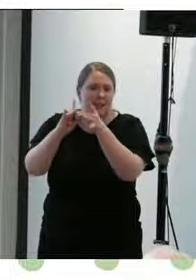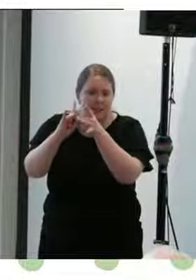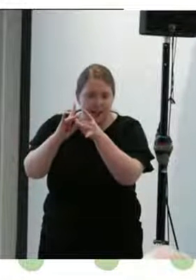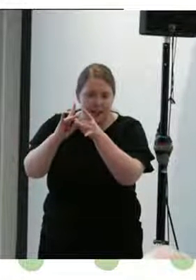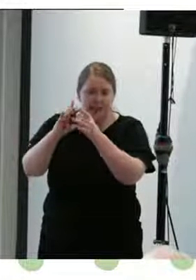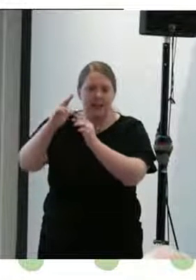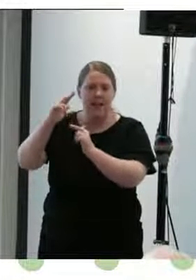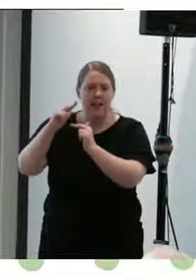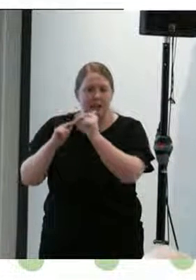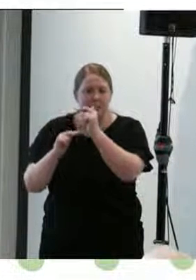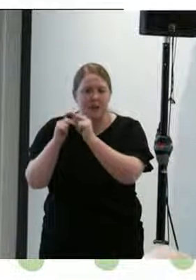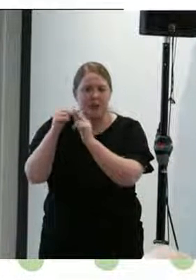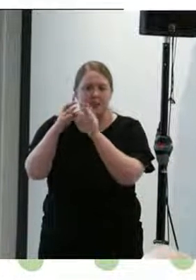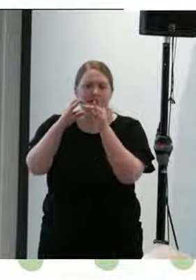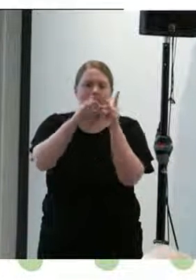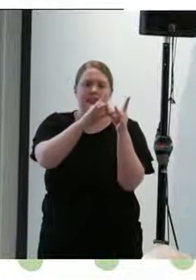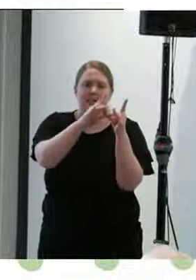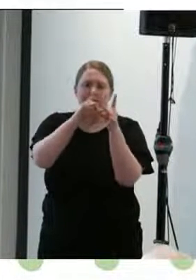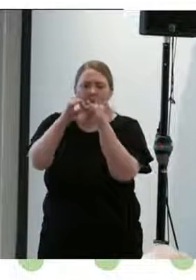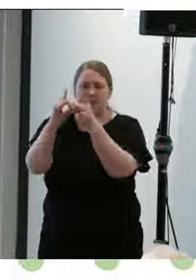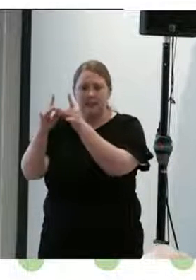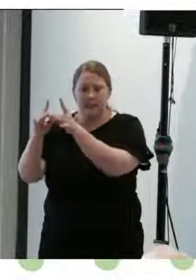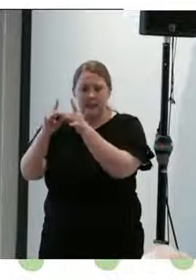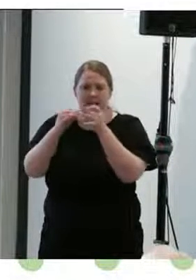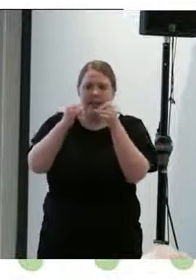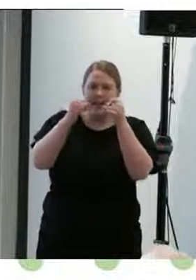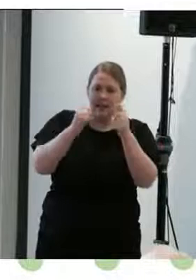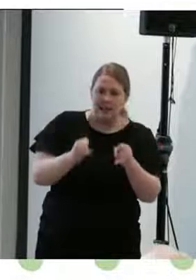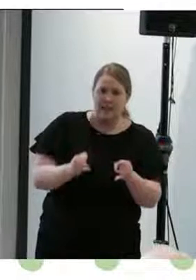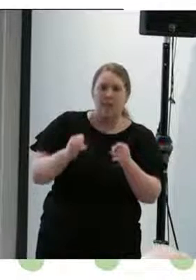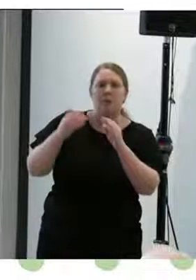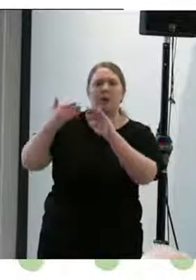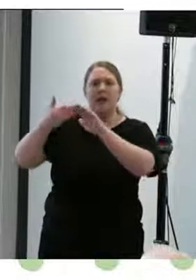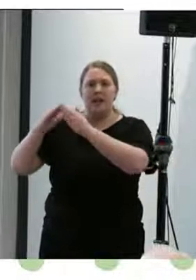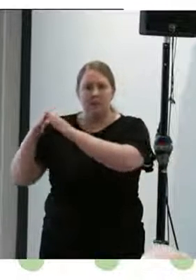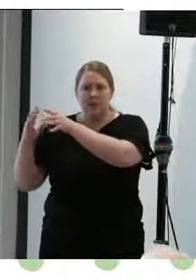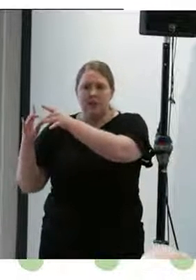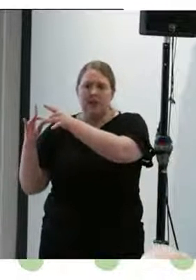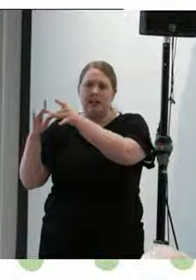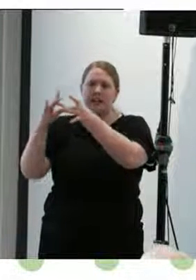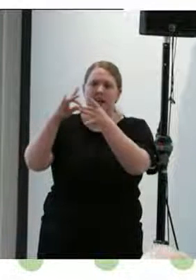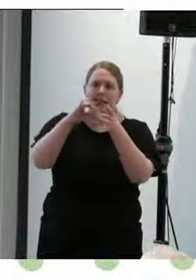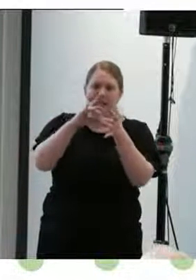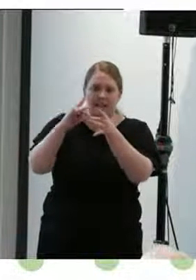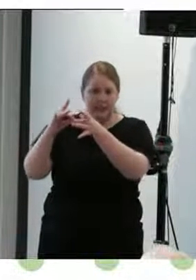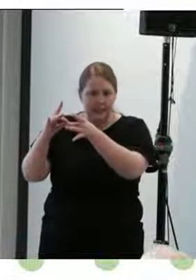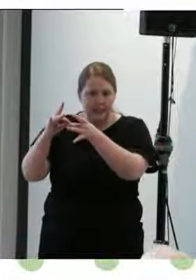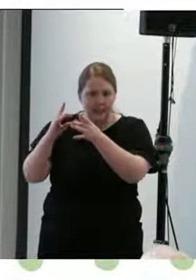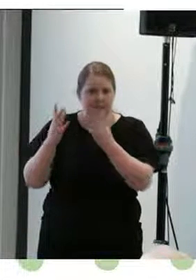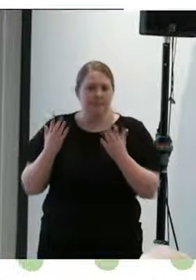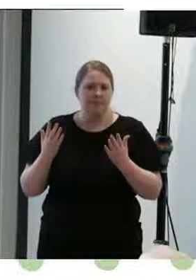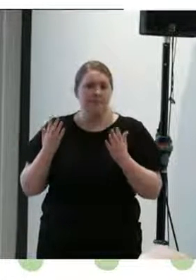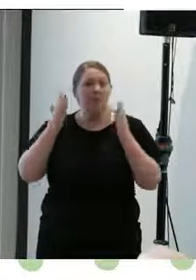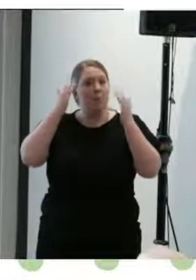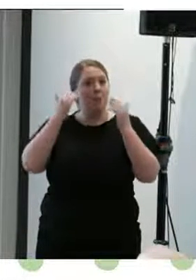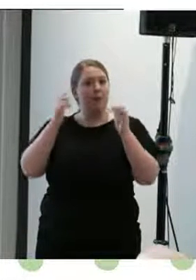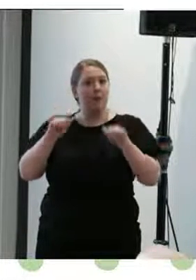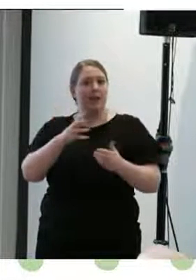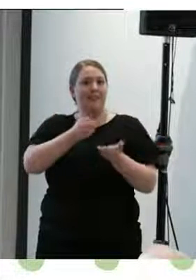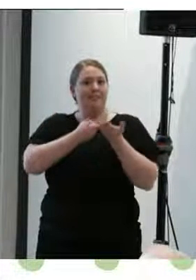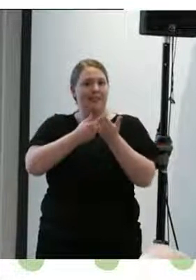this compassionate bridge between the individual and the community. But I'm hoping we can talk more about that together. Thank you.